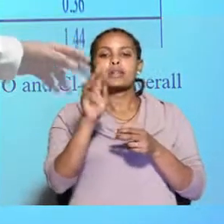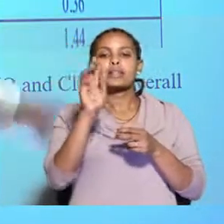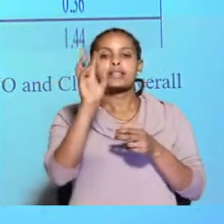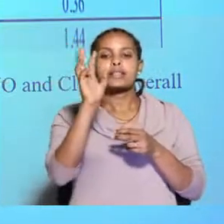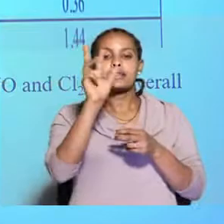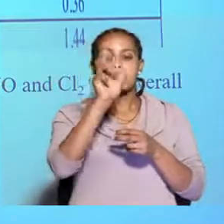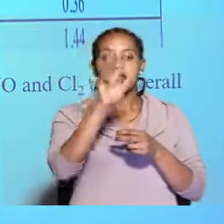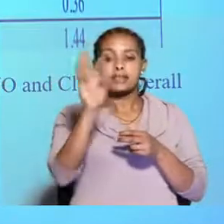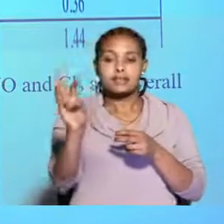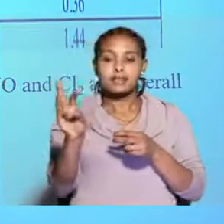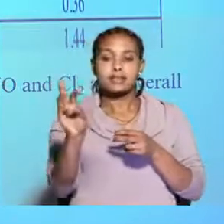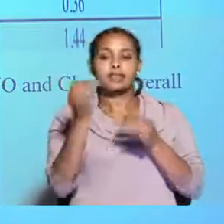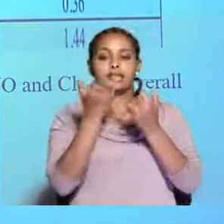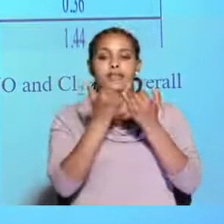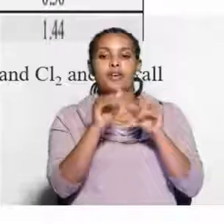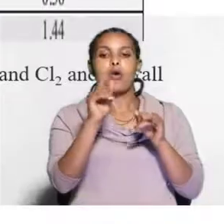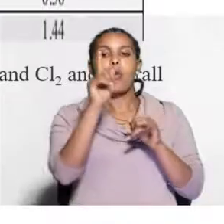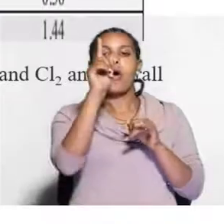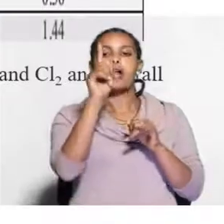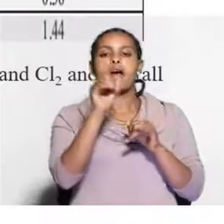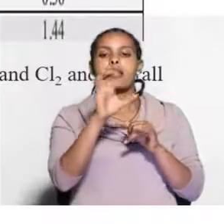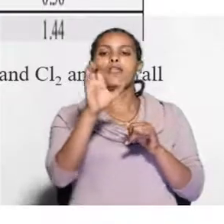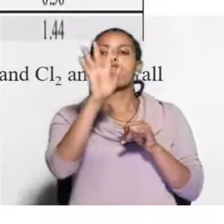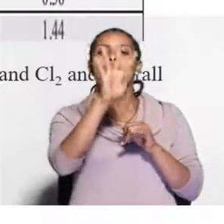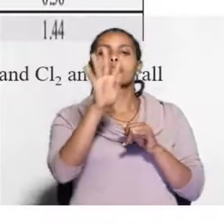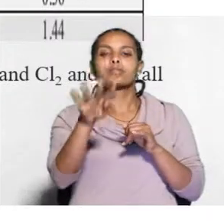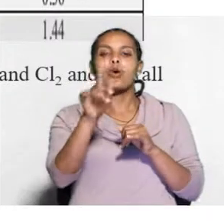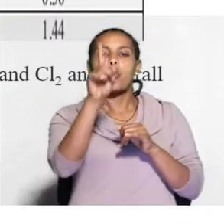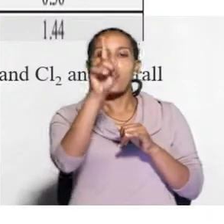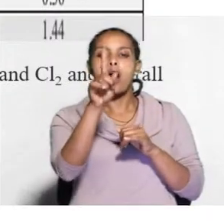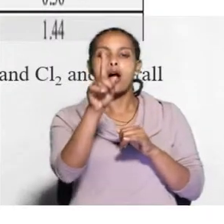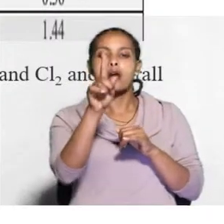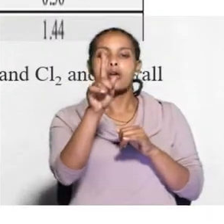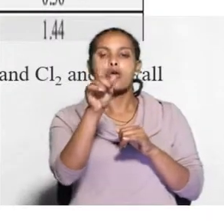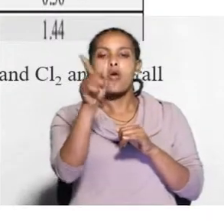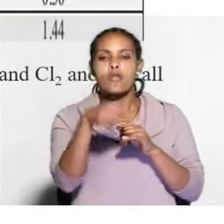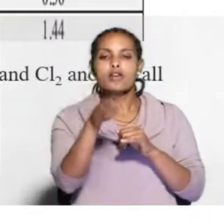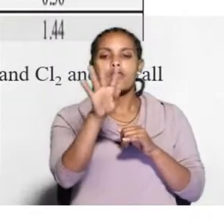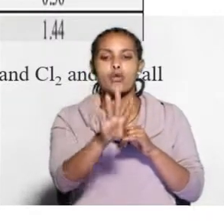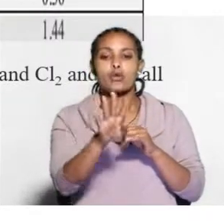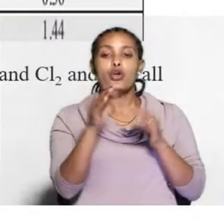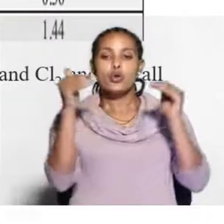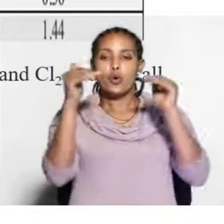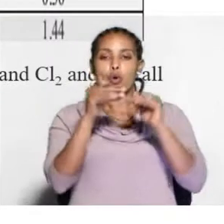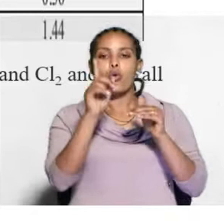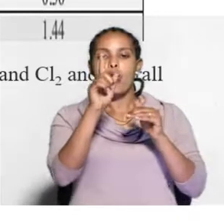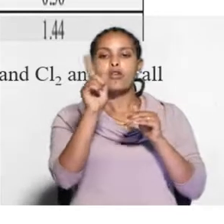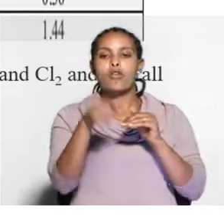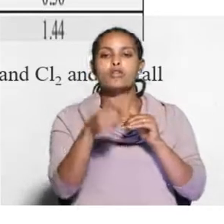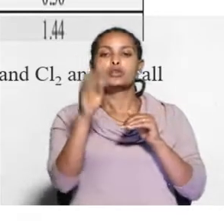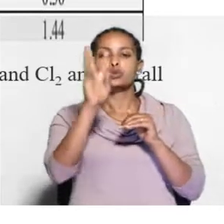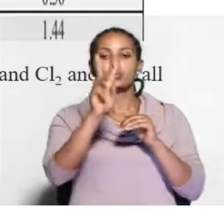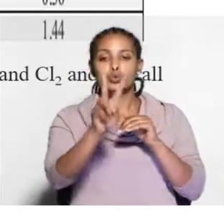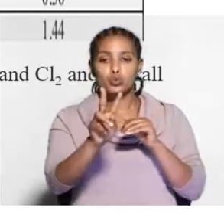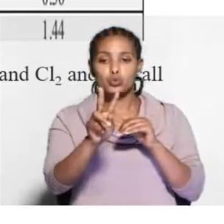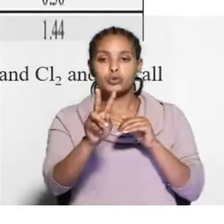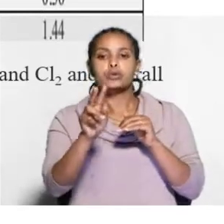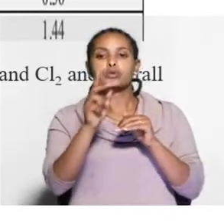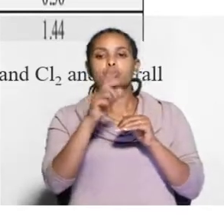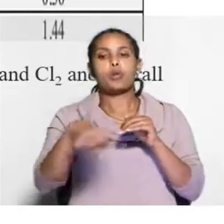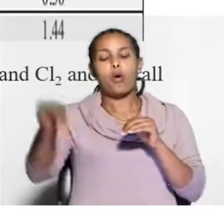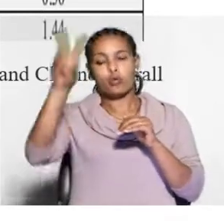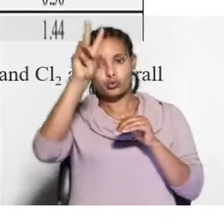by 144, which is 1 over 4 equal 1 over 2 to the power